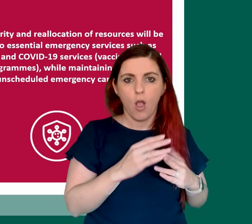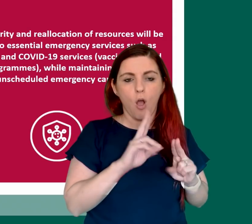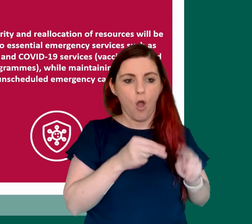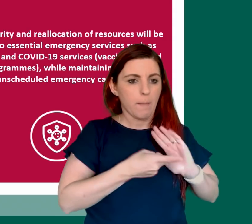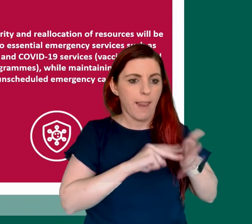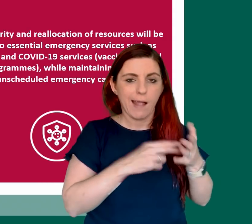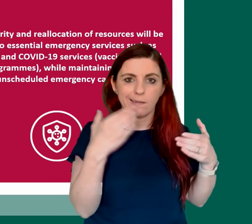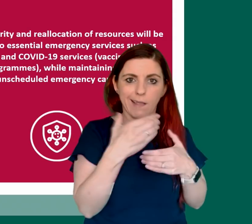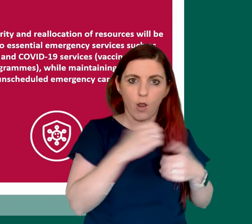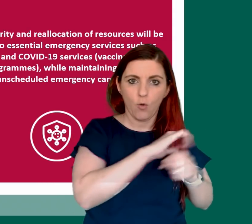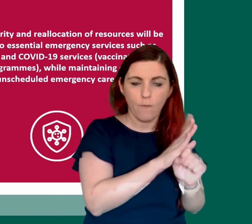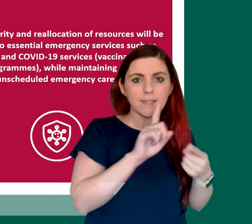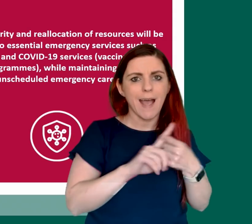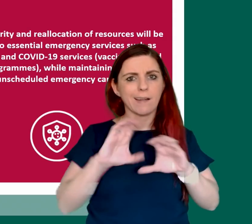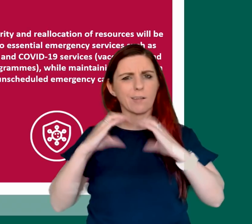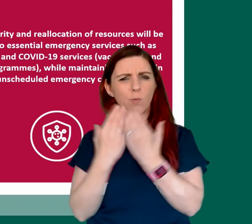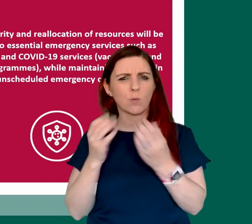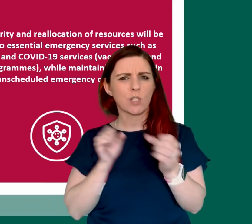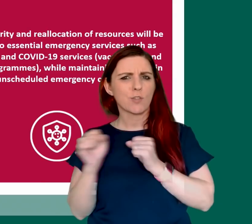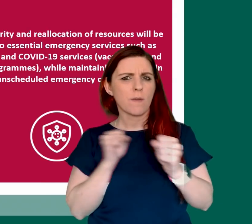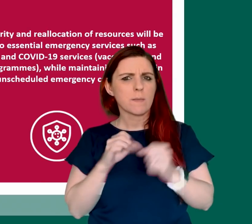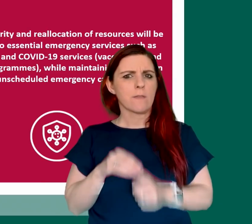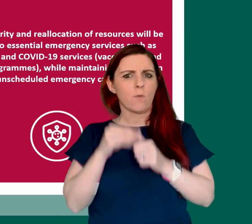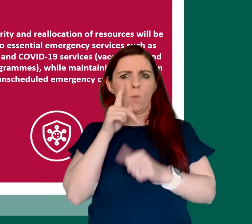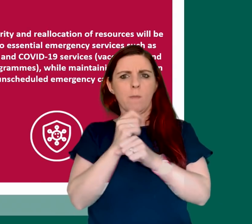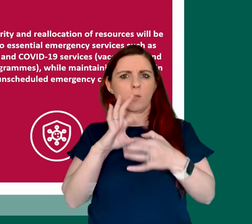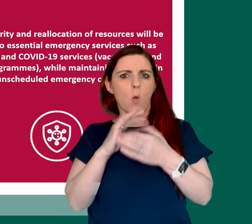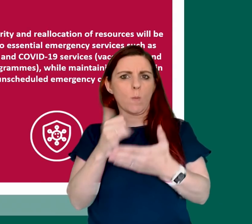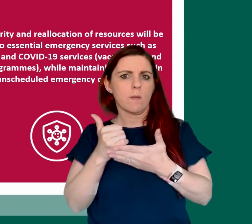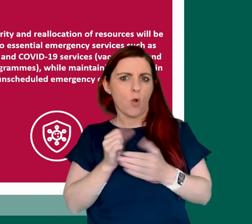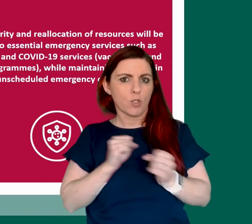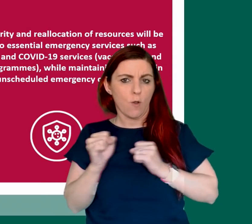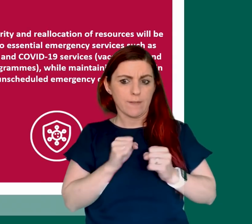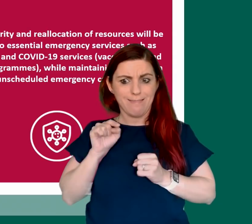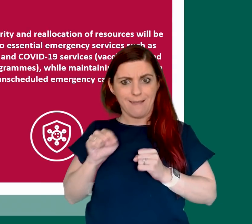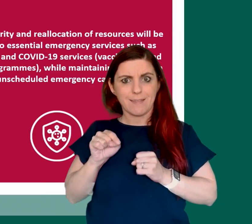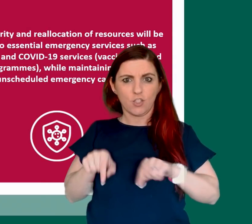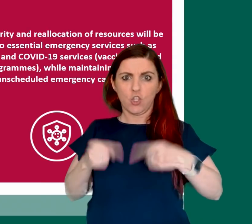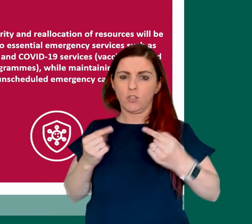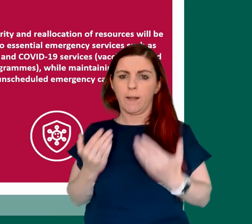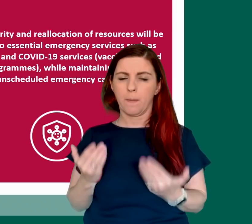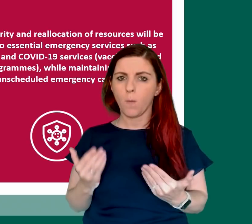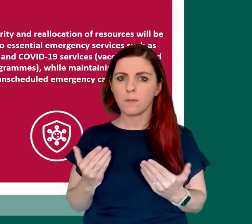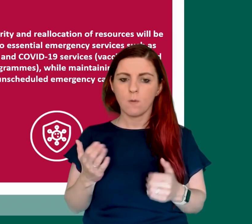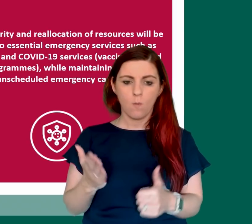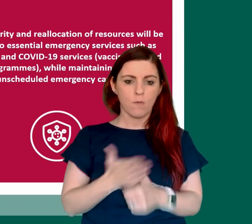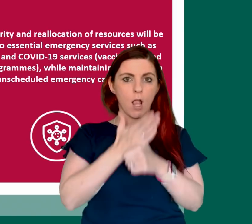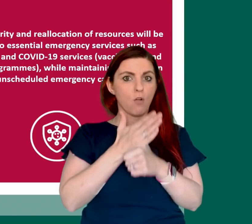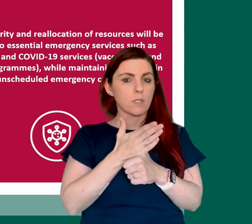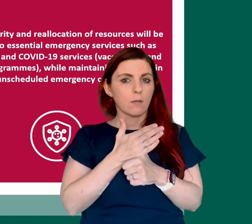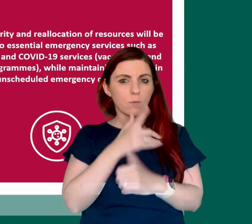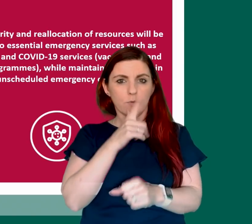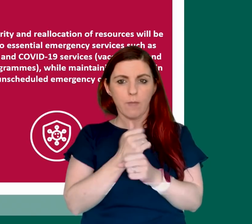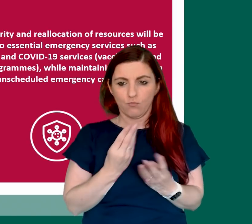and indeed in the community services, particularly in respect of some of our home support services where we are very challenged. So the priority in terms of